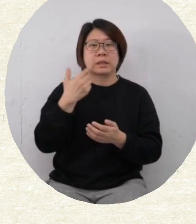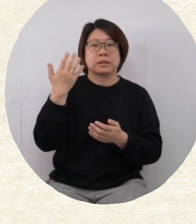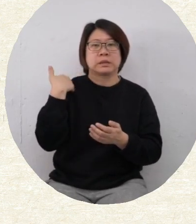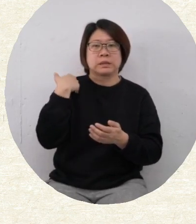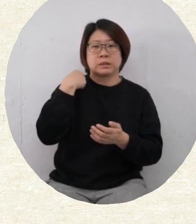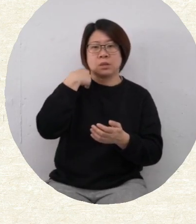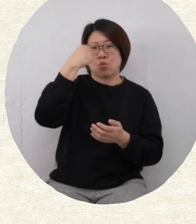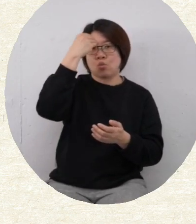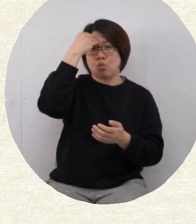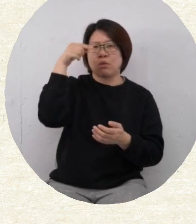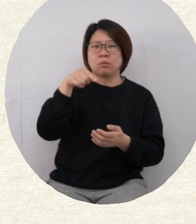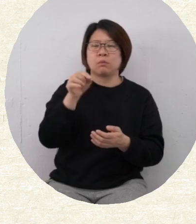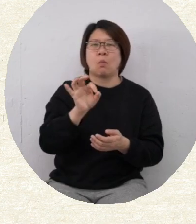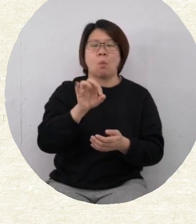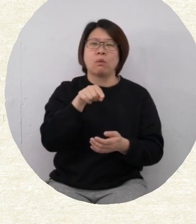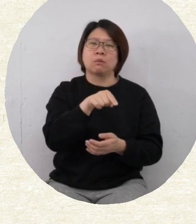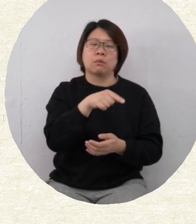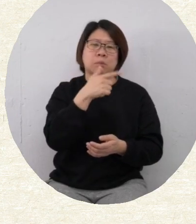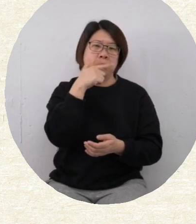Sure.